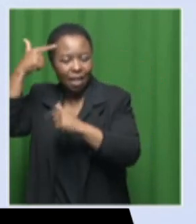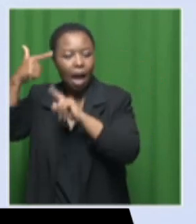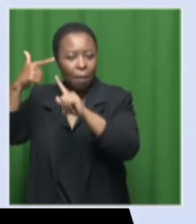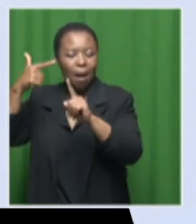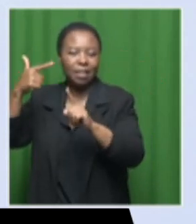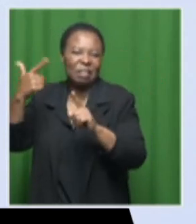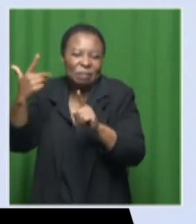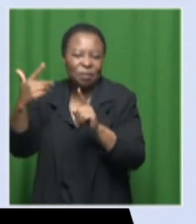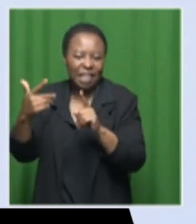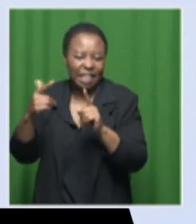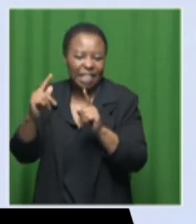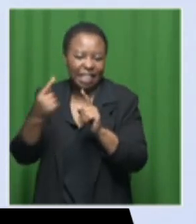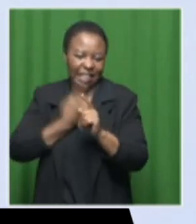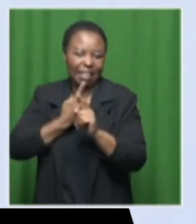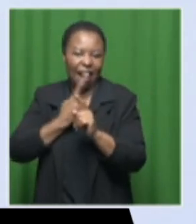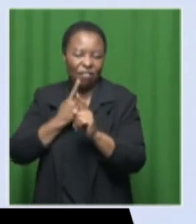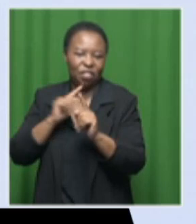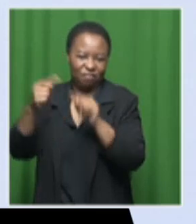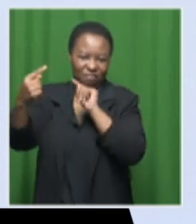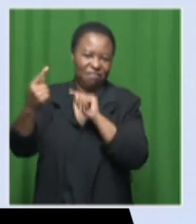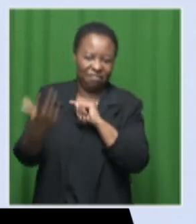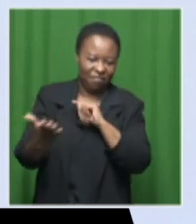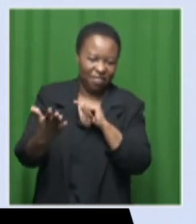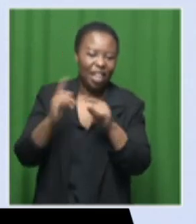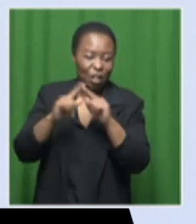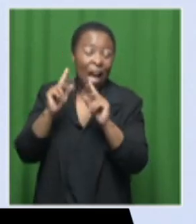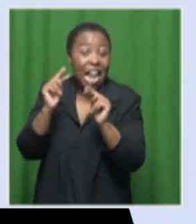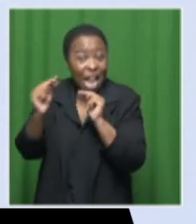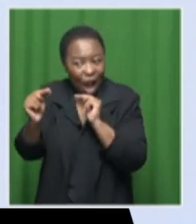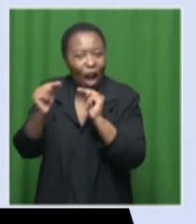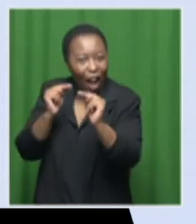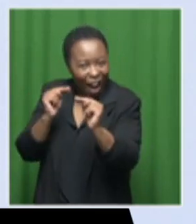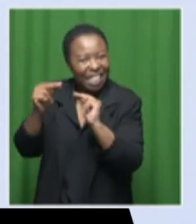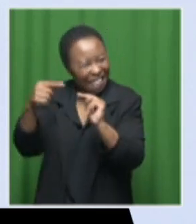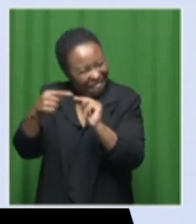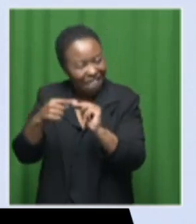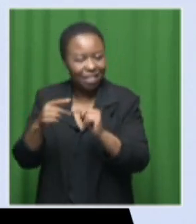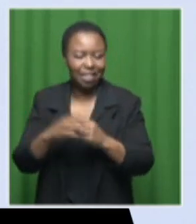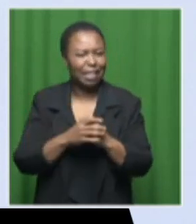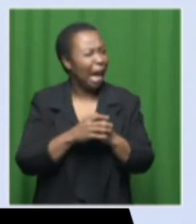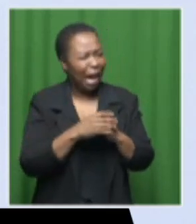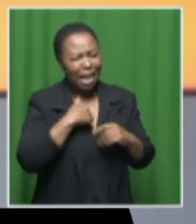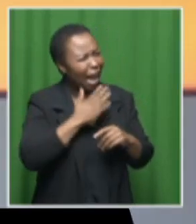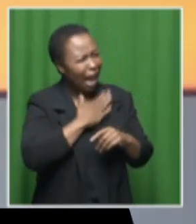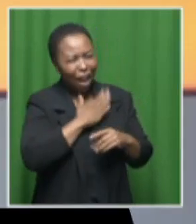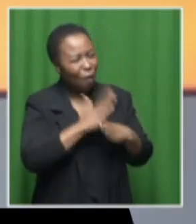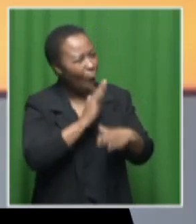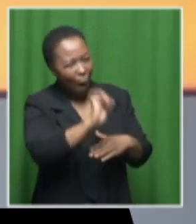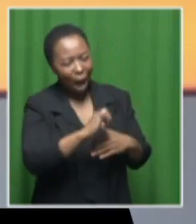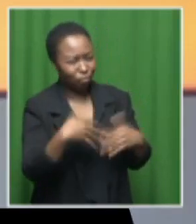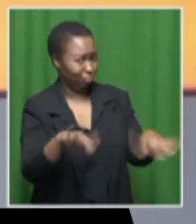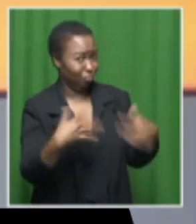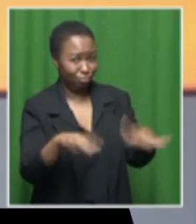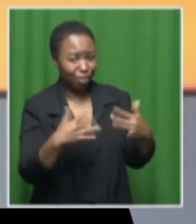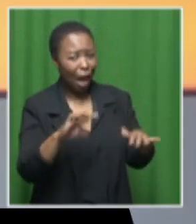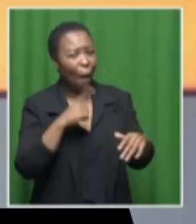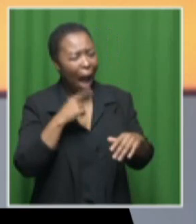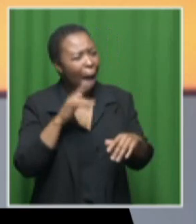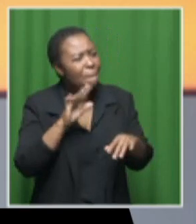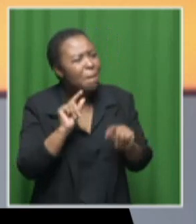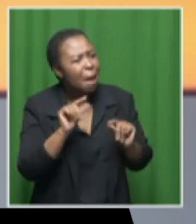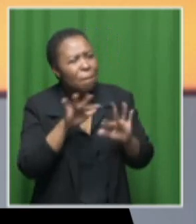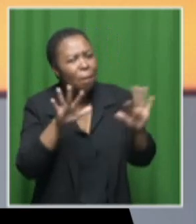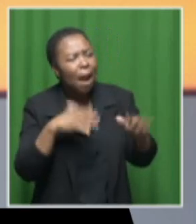self-imposed. So yeah, that's the whole negotiation of that battle. Dude, I love your work, man. I love the work. Thank you, the fact thank that you. it triggers people